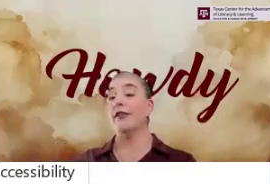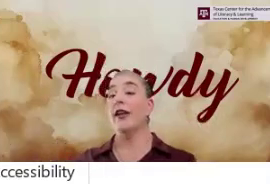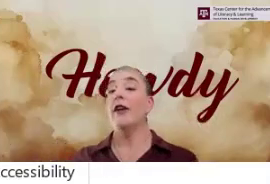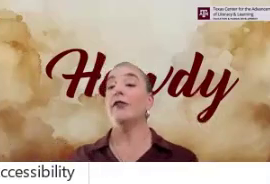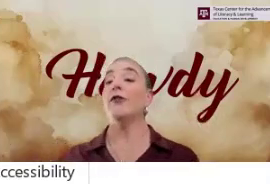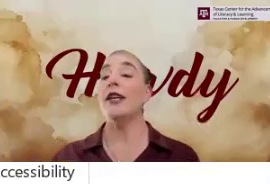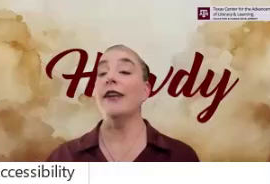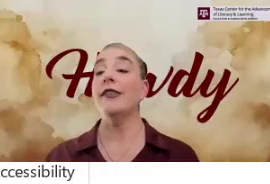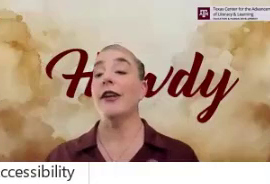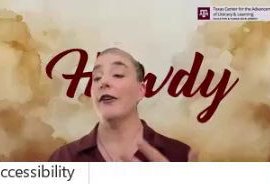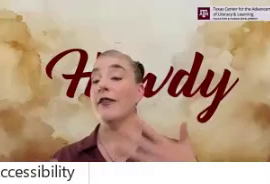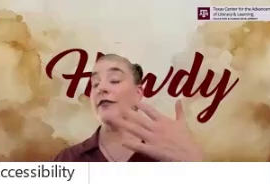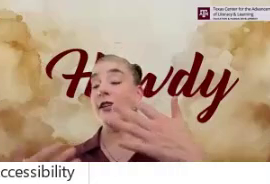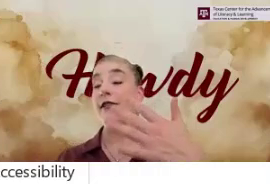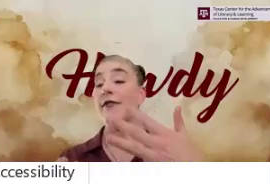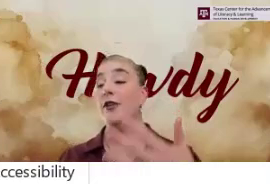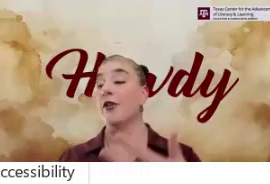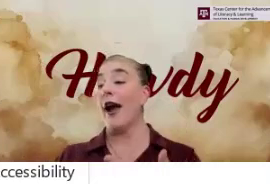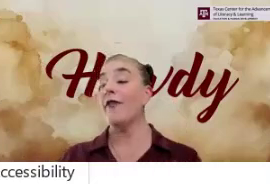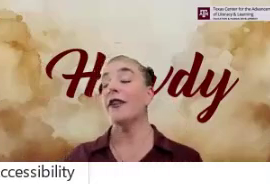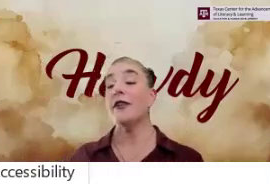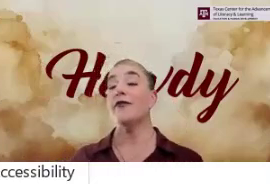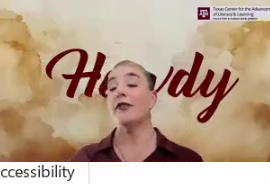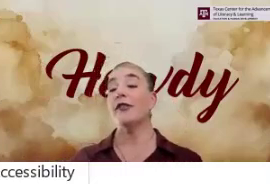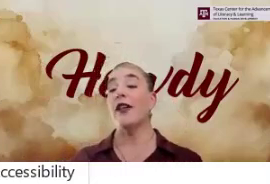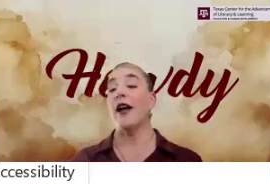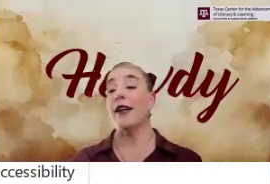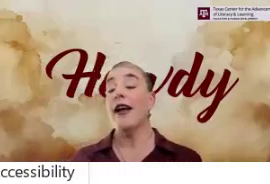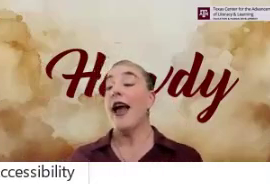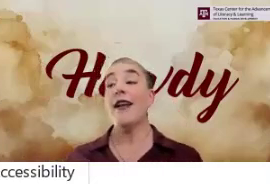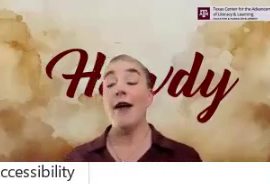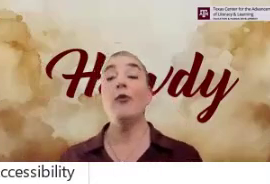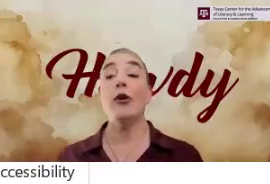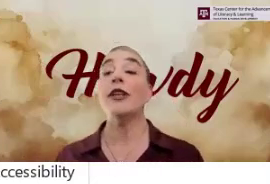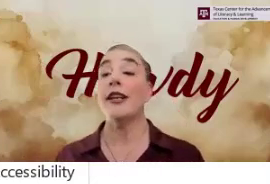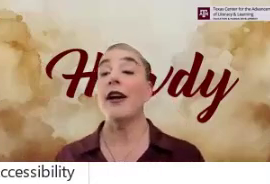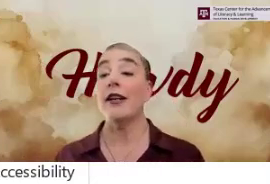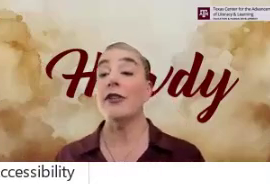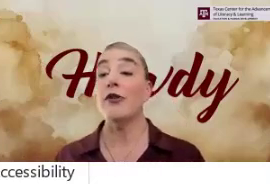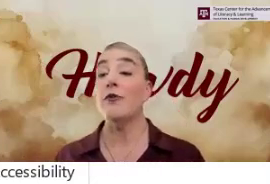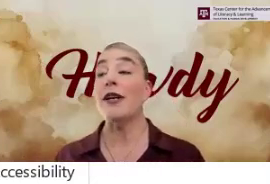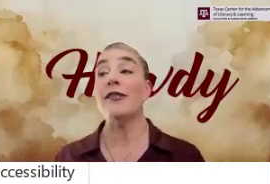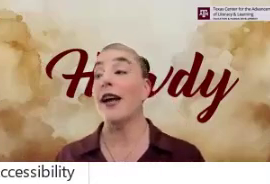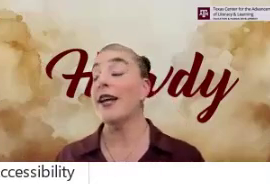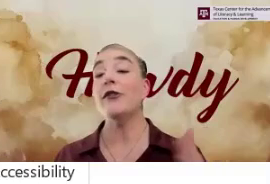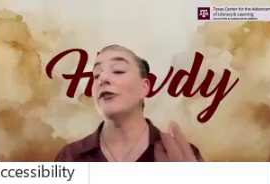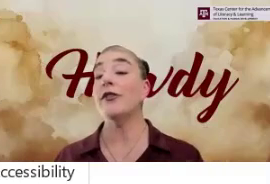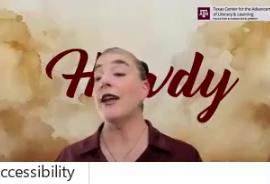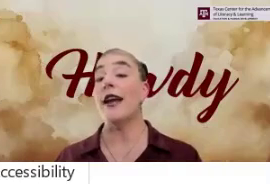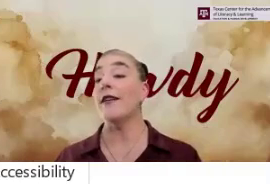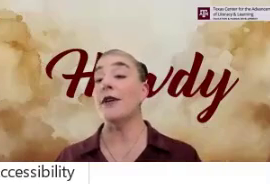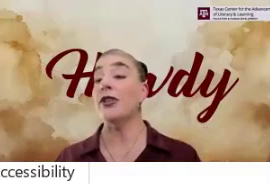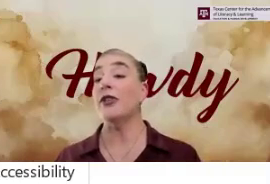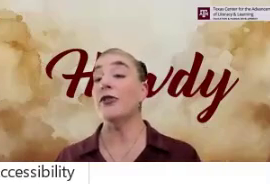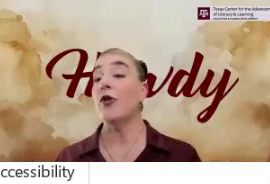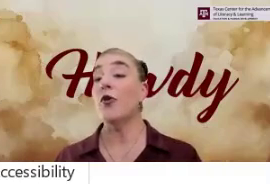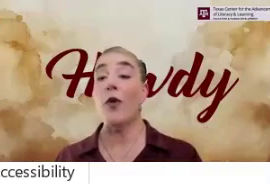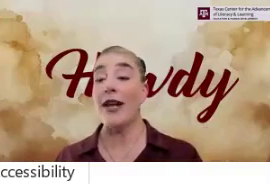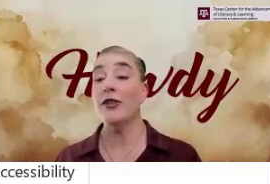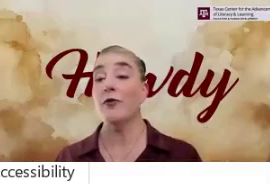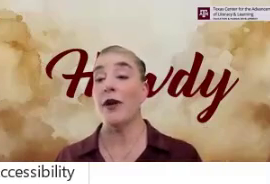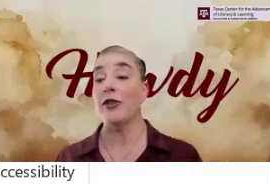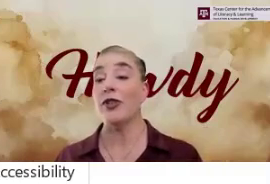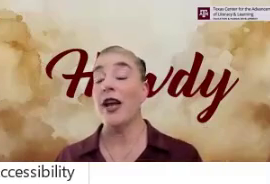different slides. So yes, Gareth, I think, having a different slide. And I'm working on it too, because I use